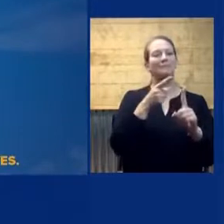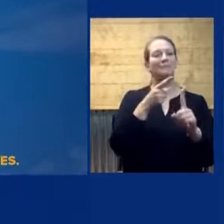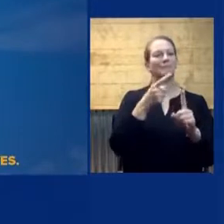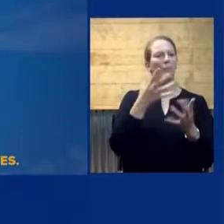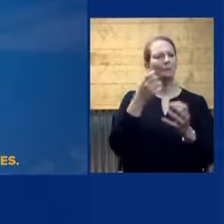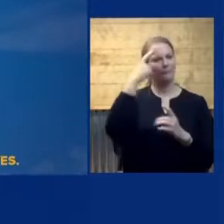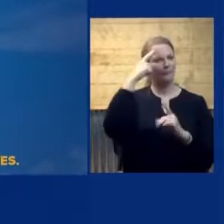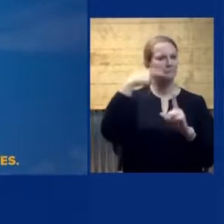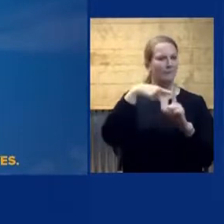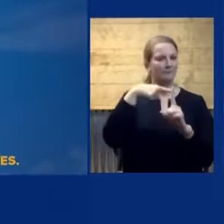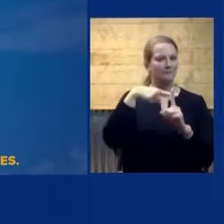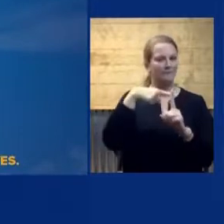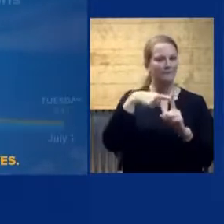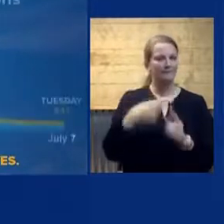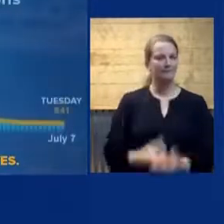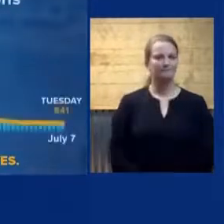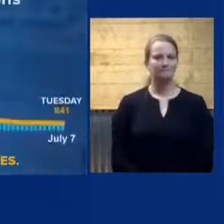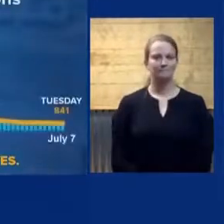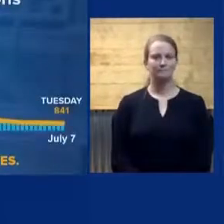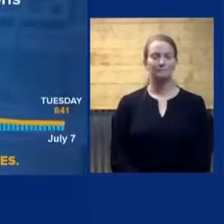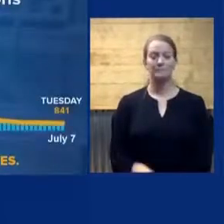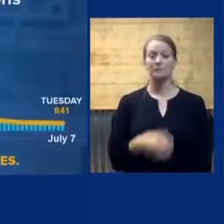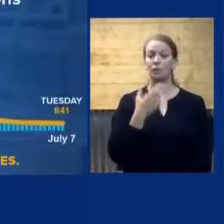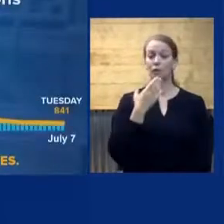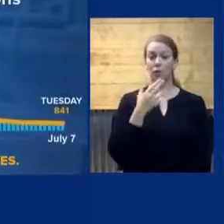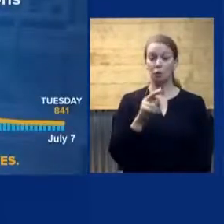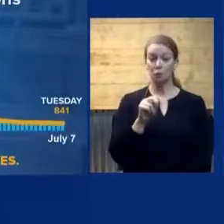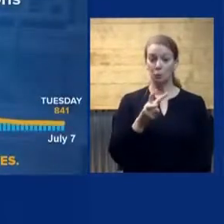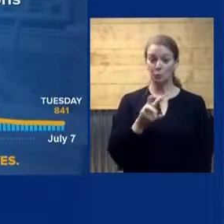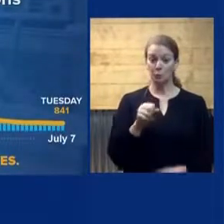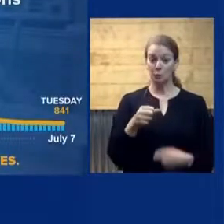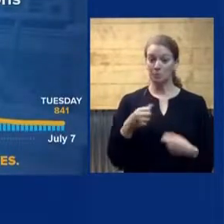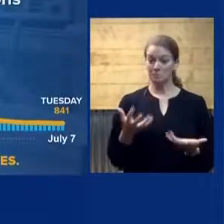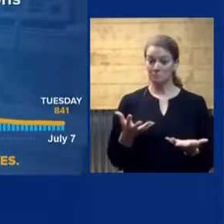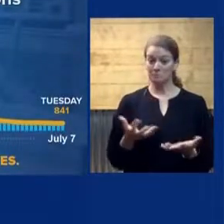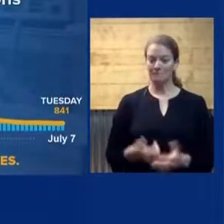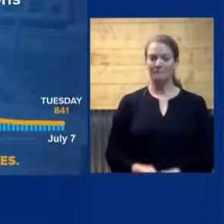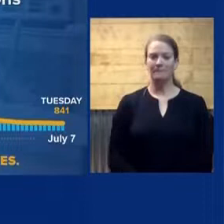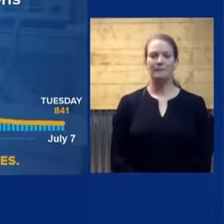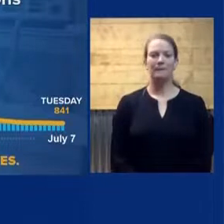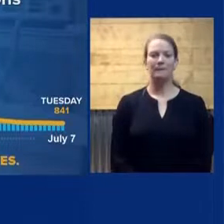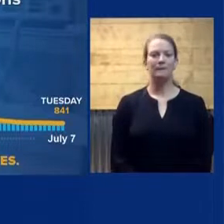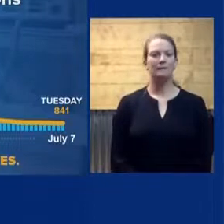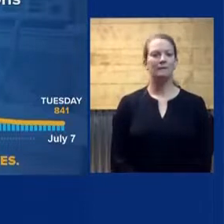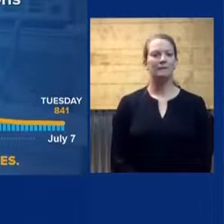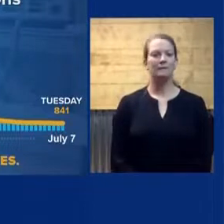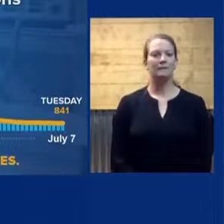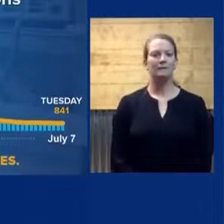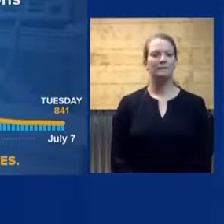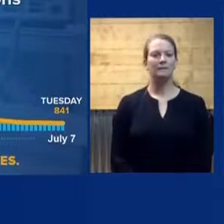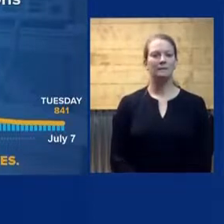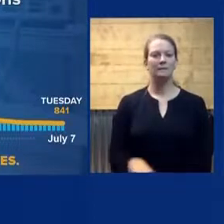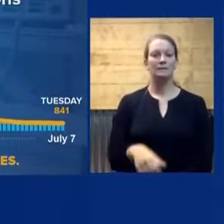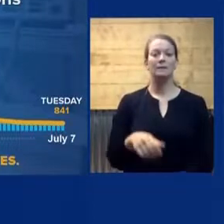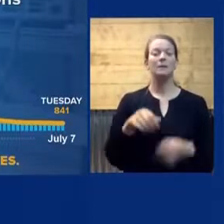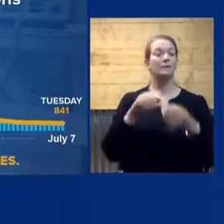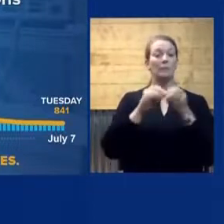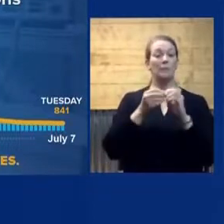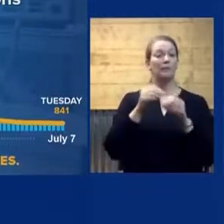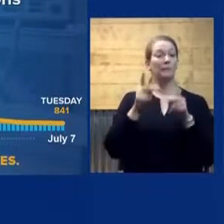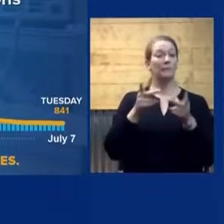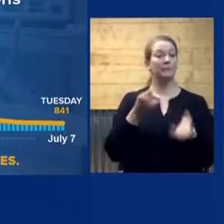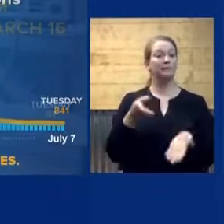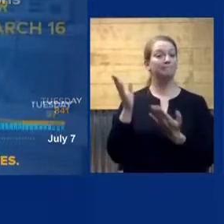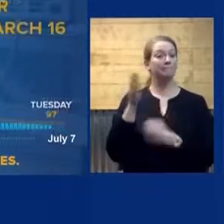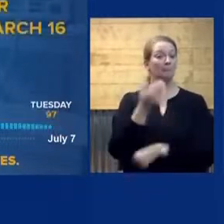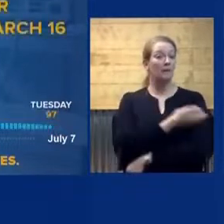Marcia? The good news is number of hospitalizations is 841.